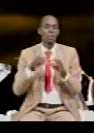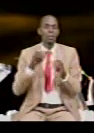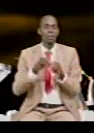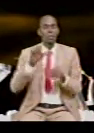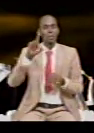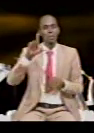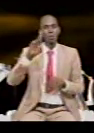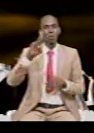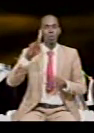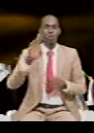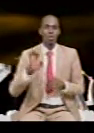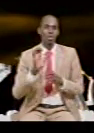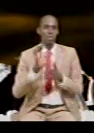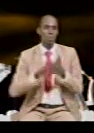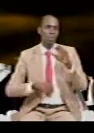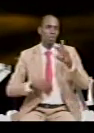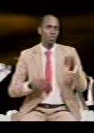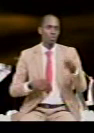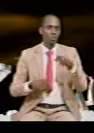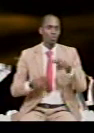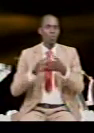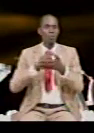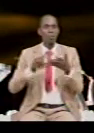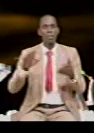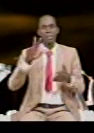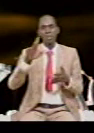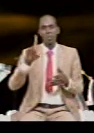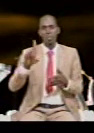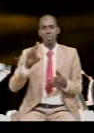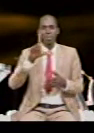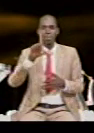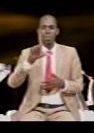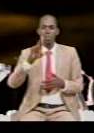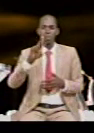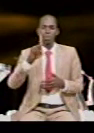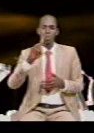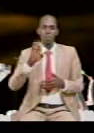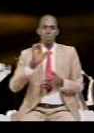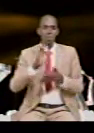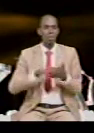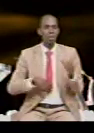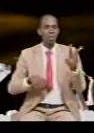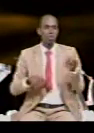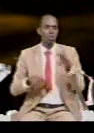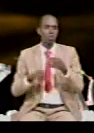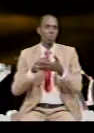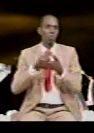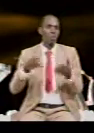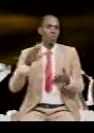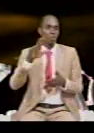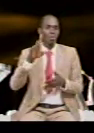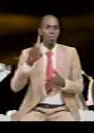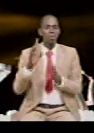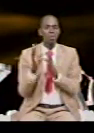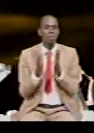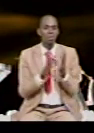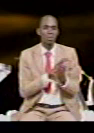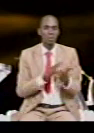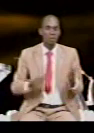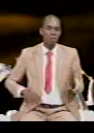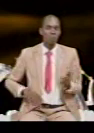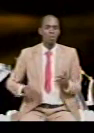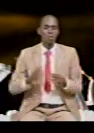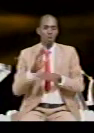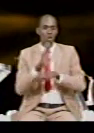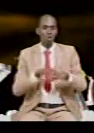chapter 22, I read from verse 31. Luke chapter 22, verse 31. Jesus Christ called